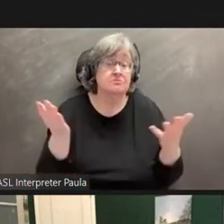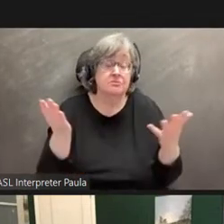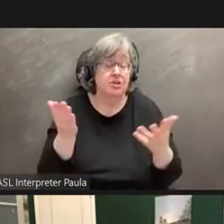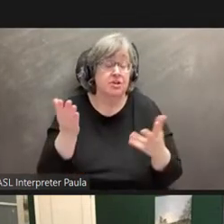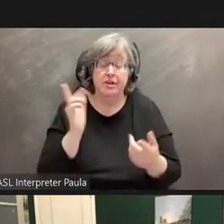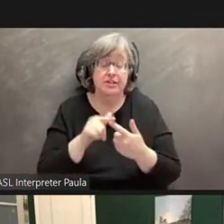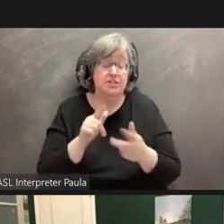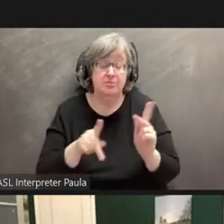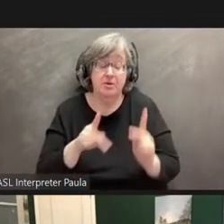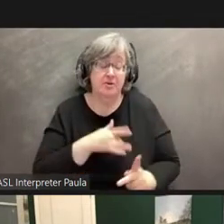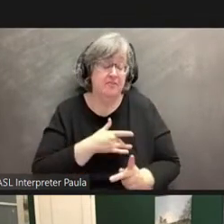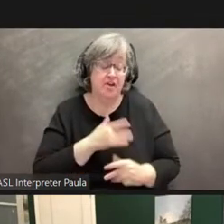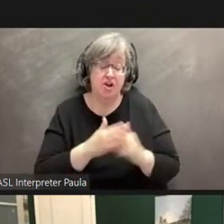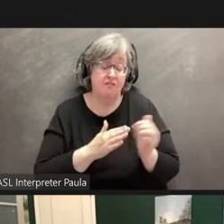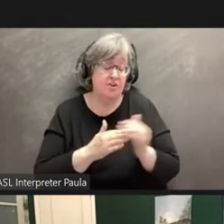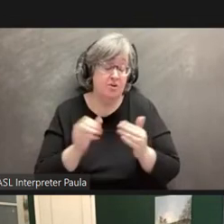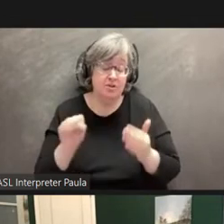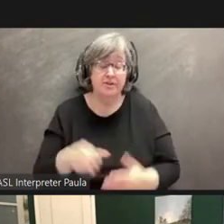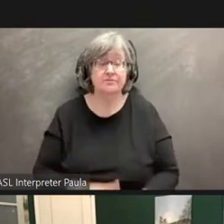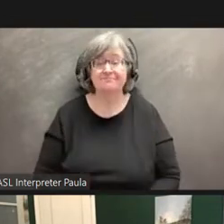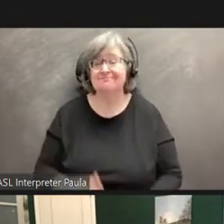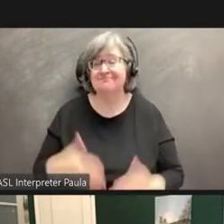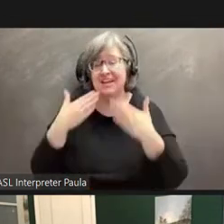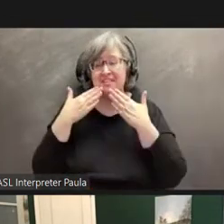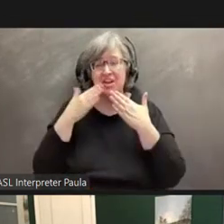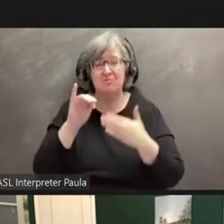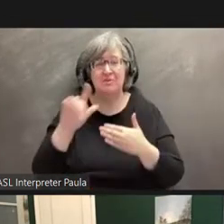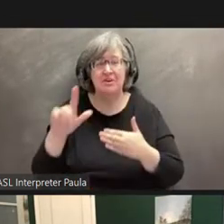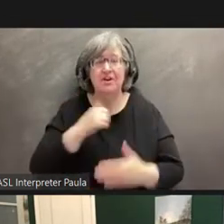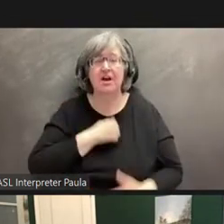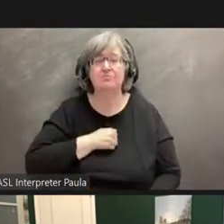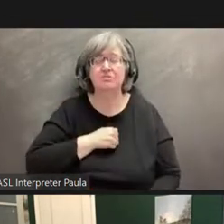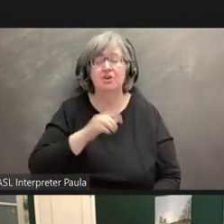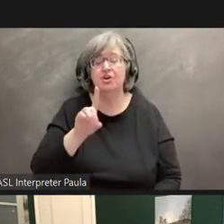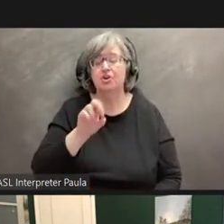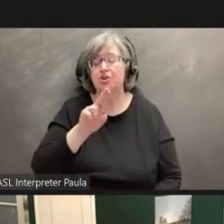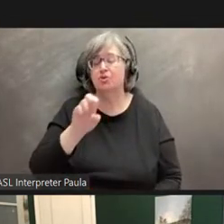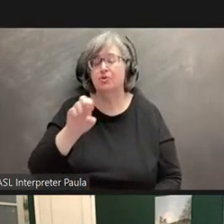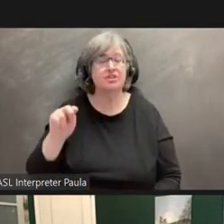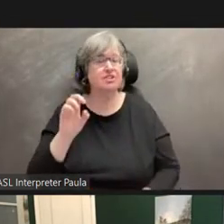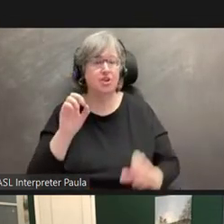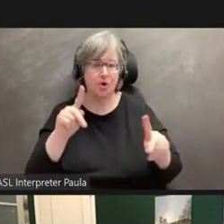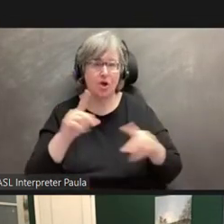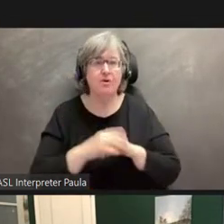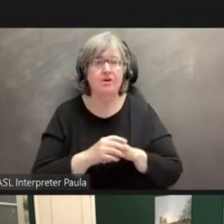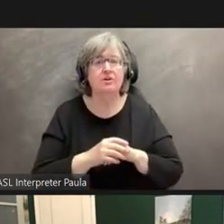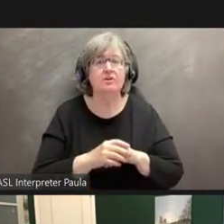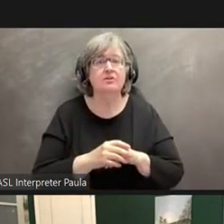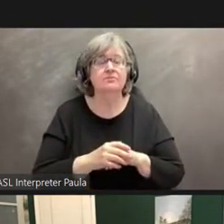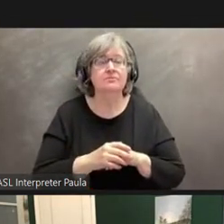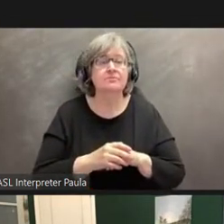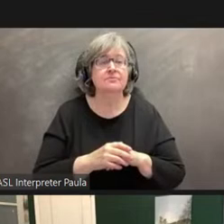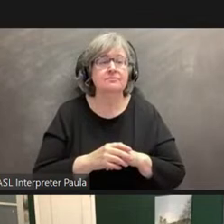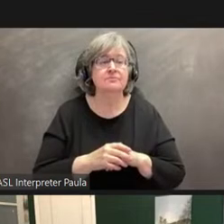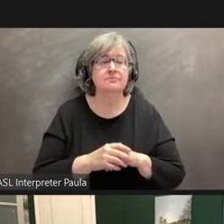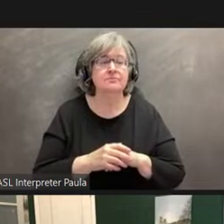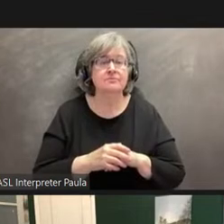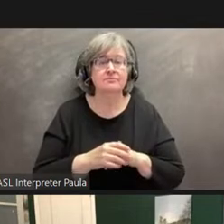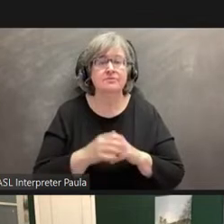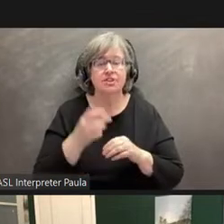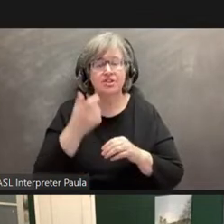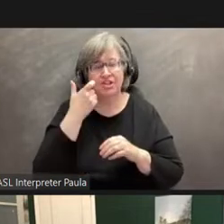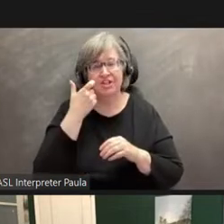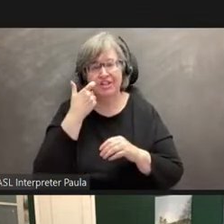people are comfortable with it. Yeah. Right. Thank you, Bill. And I'm sorry, Doreen. That's okay. Yeah. When he just